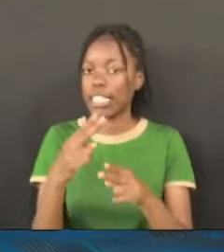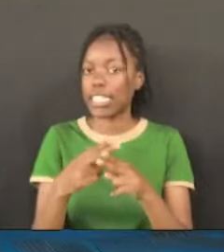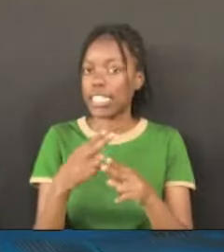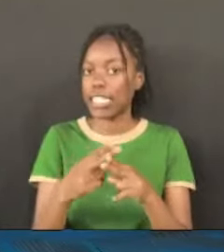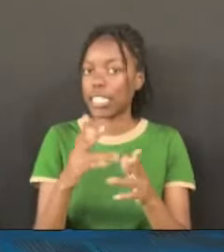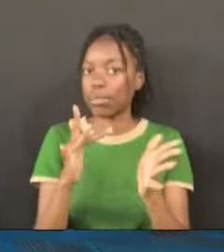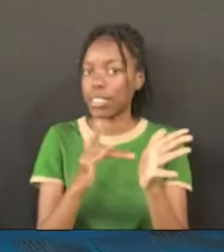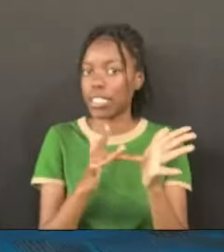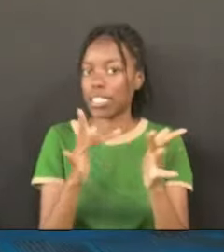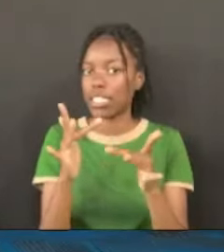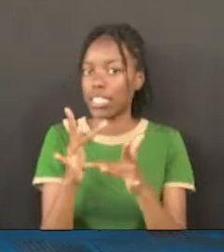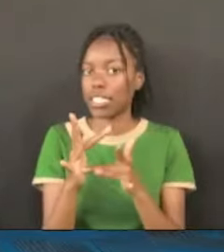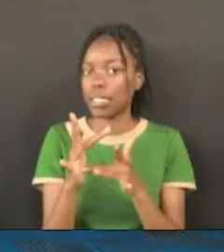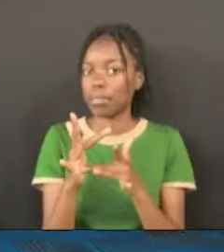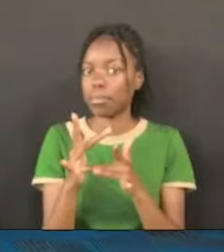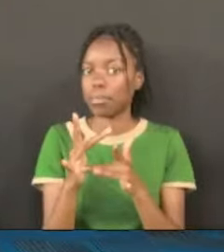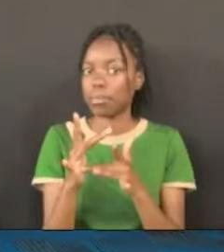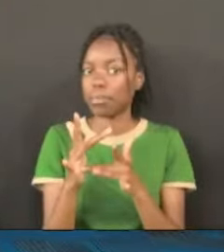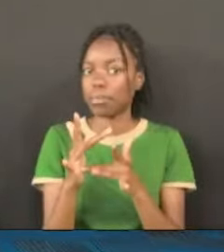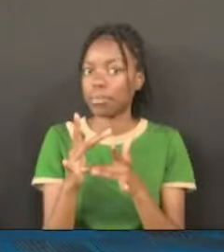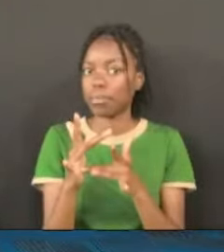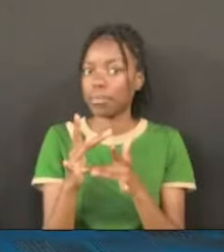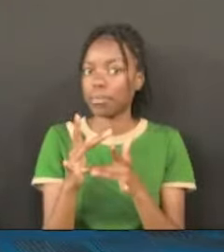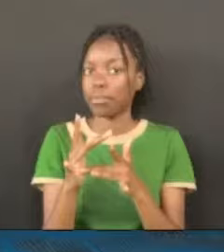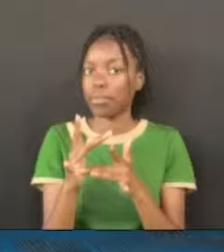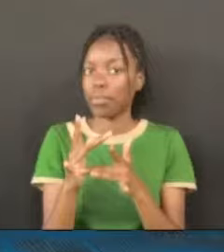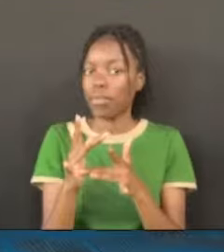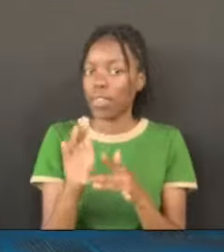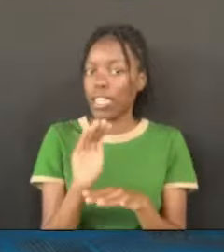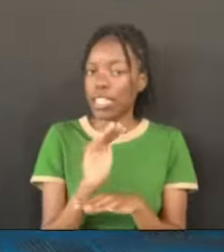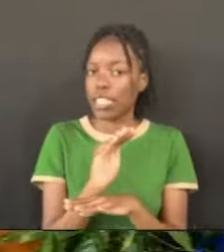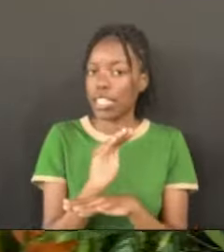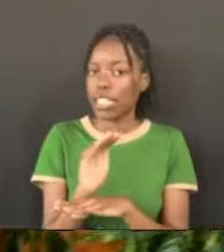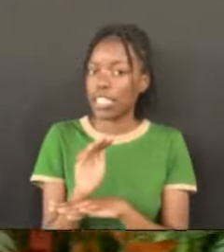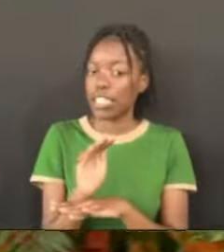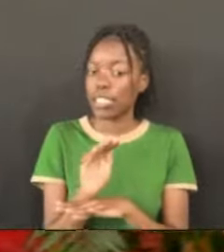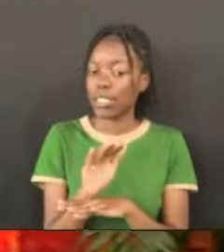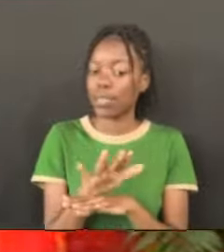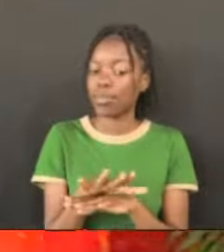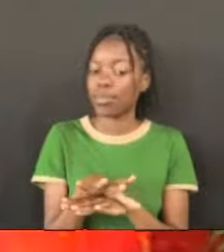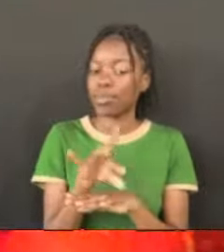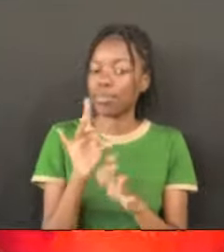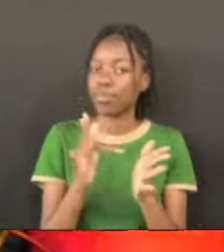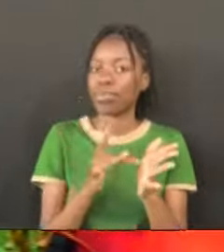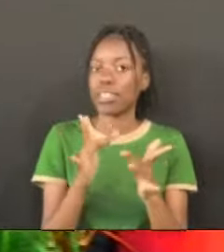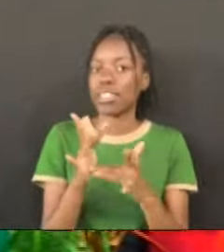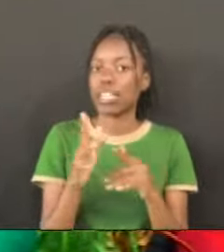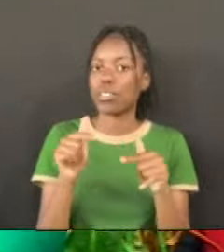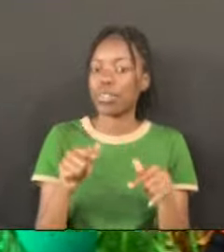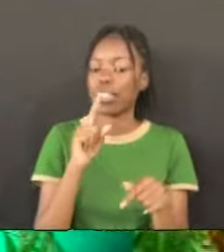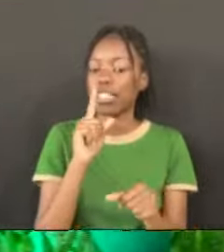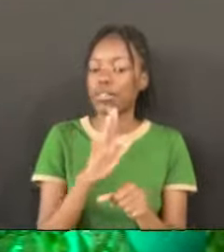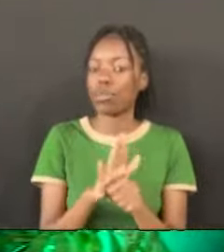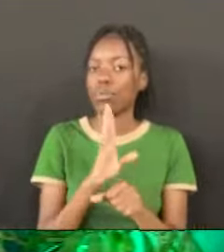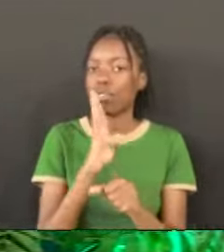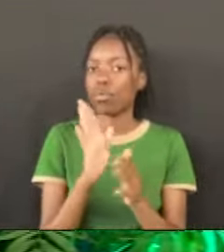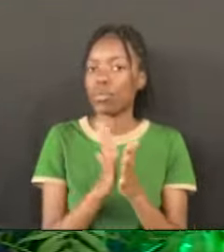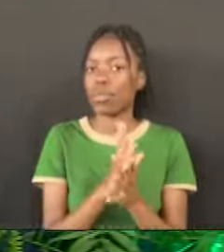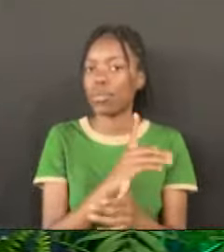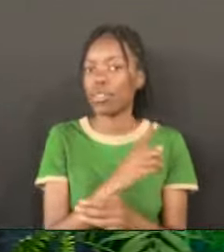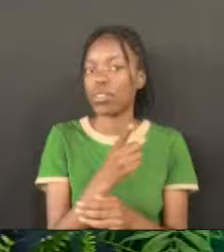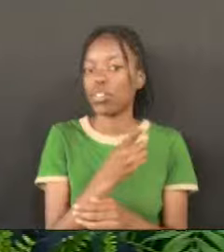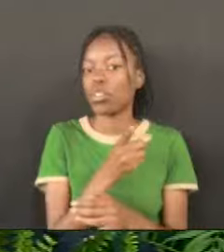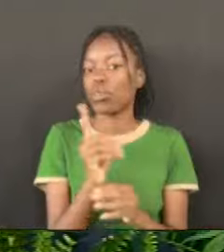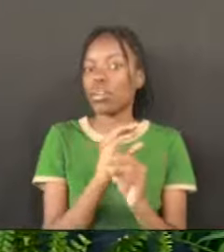to use him today. I suggest to you this Jesus today. He has promised to be with you. You are not